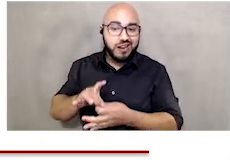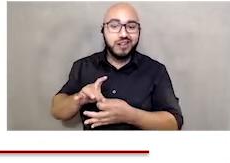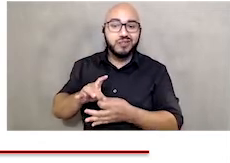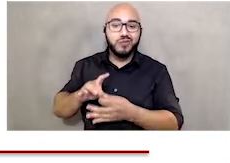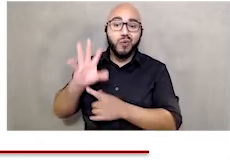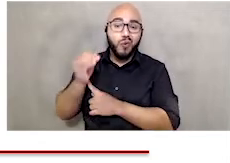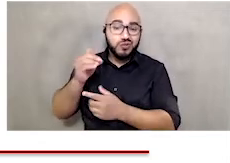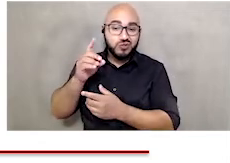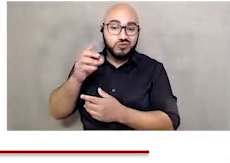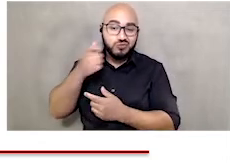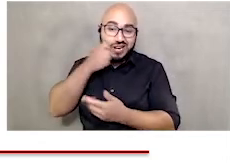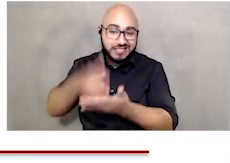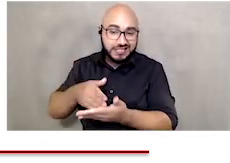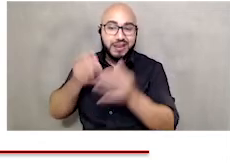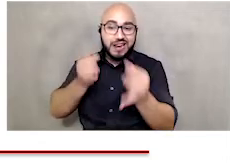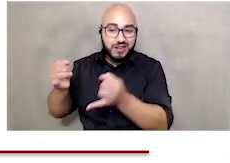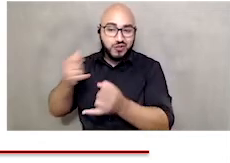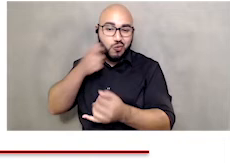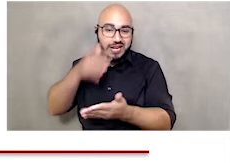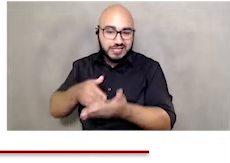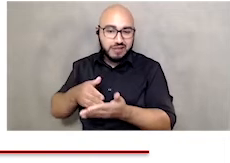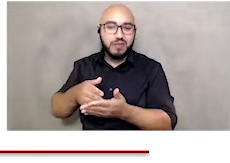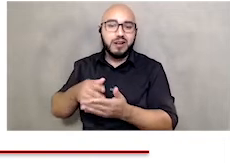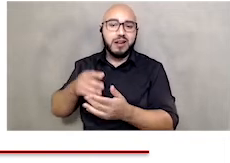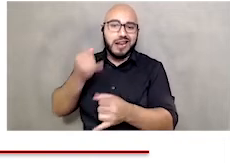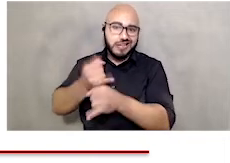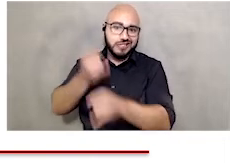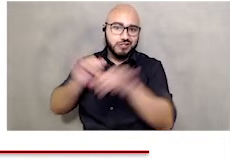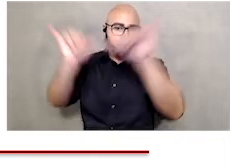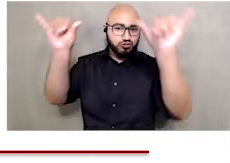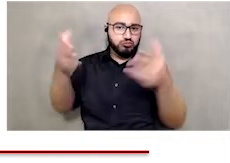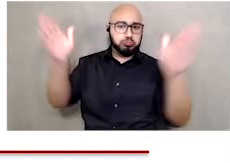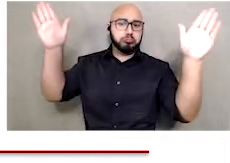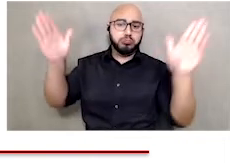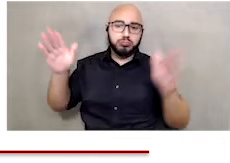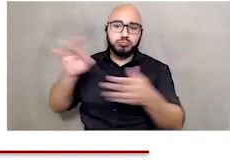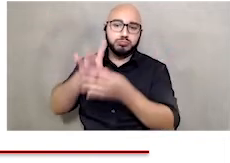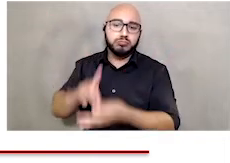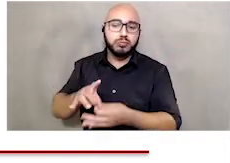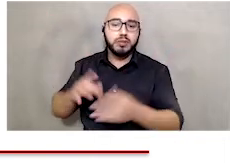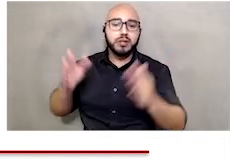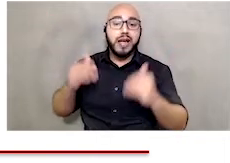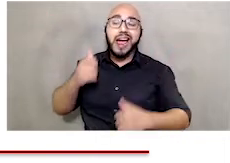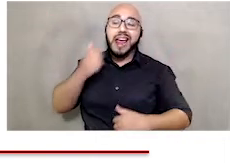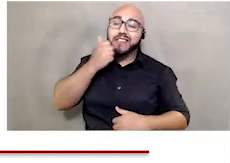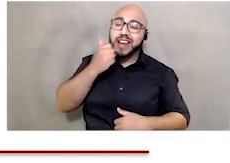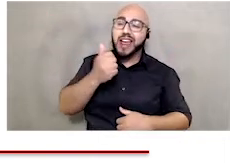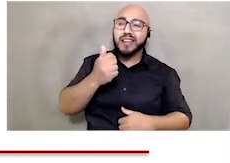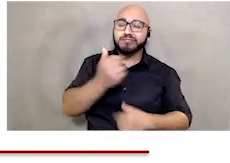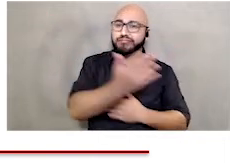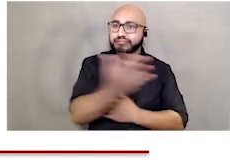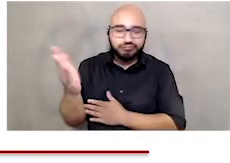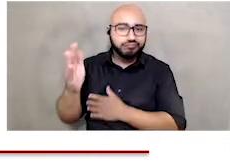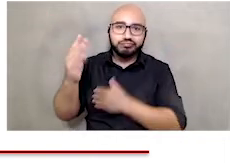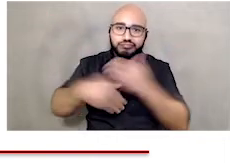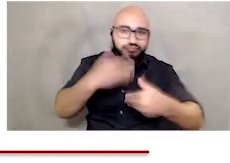racism. And race-related stress can include day-to-day stressors that occur based on the color of one's skin,